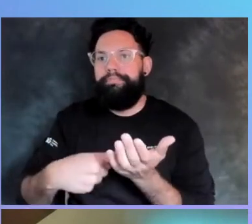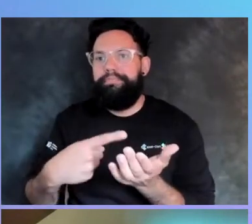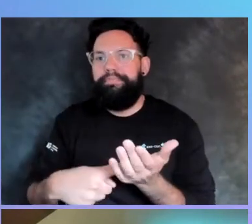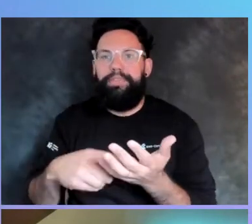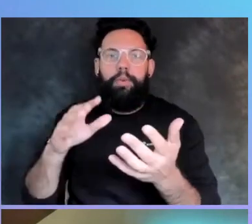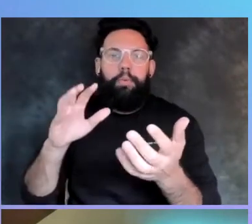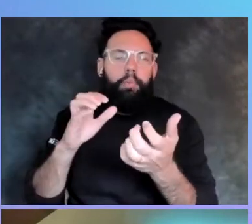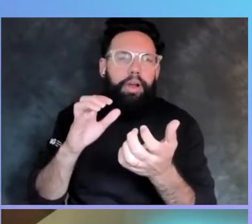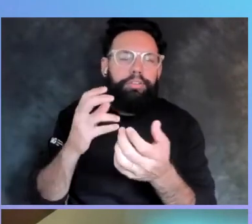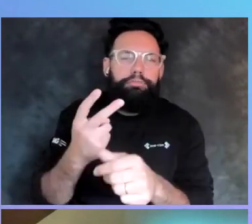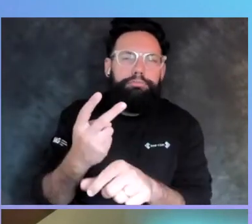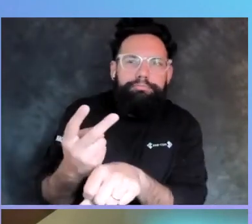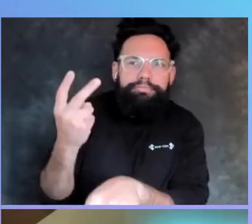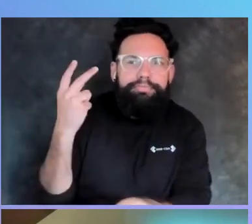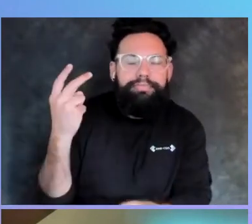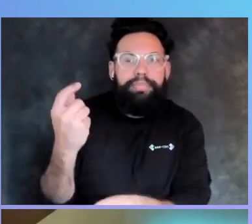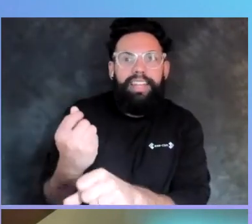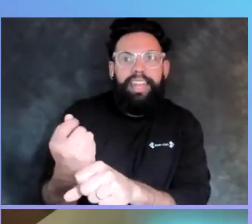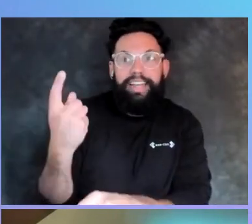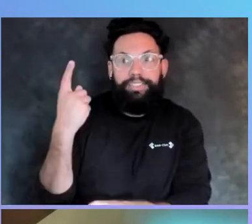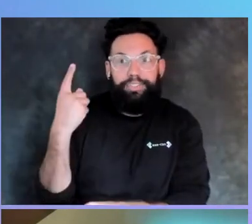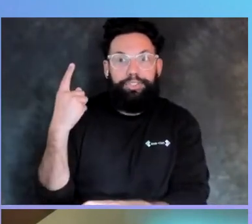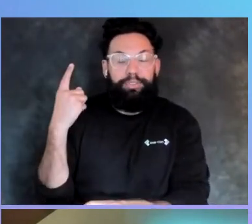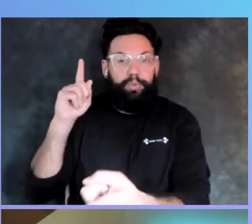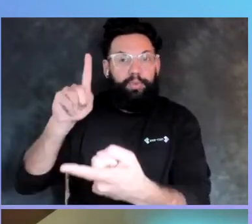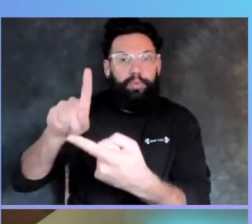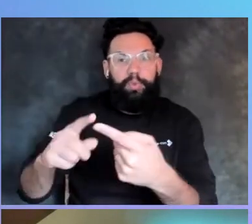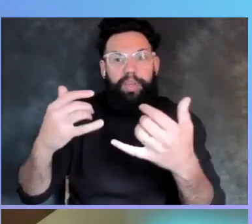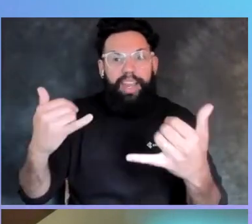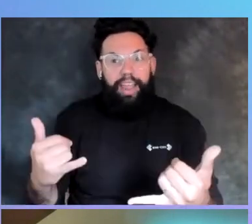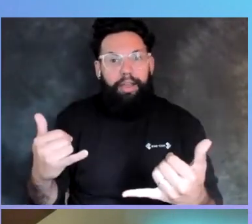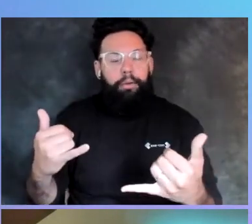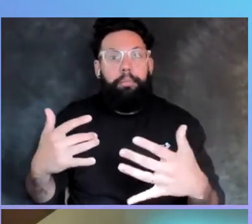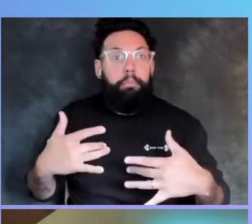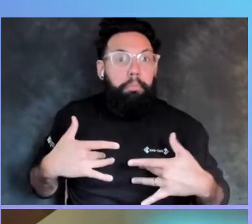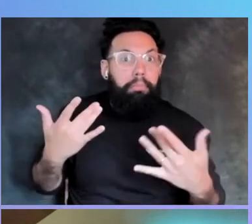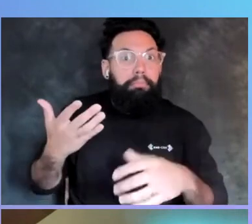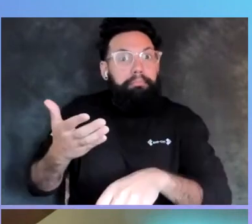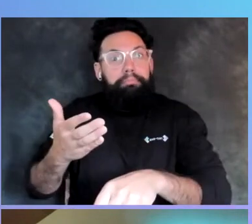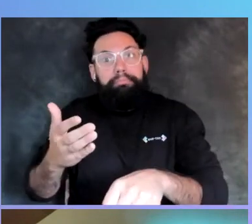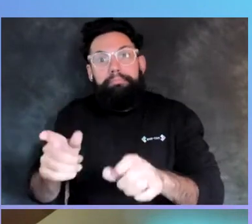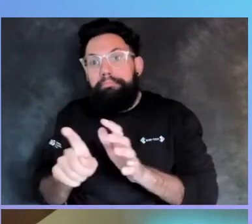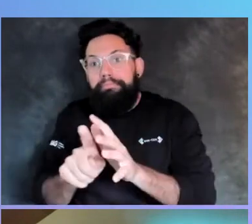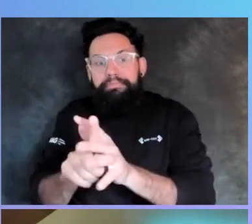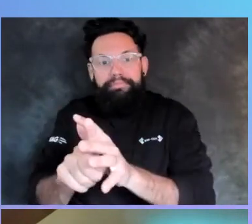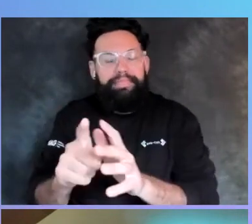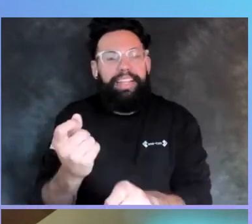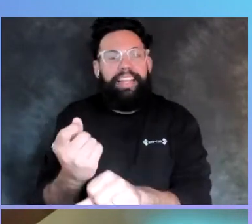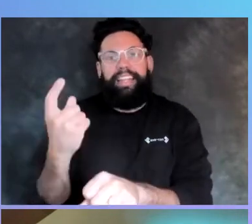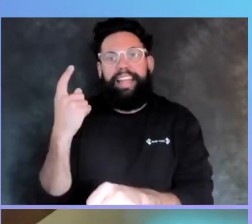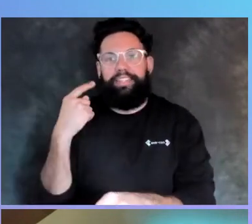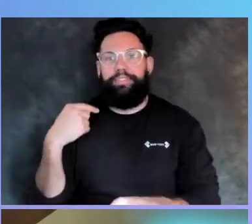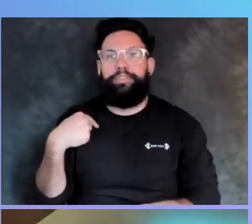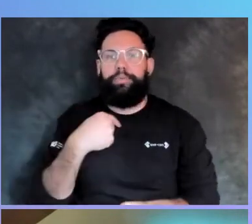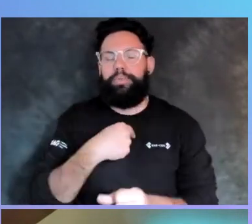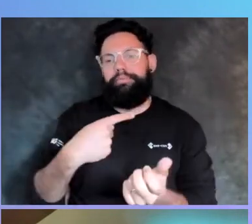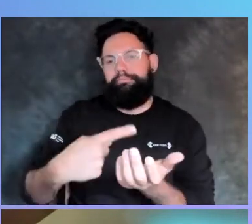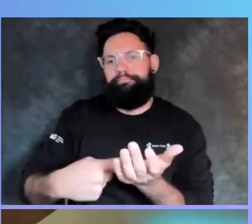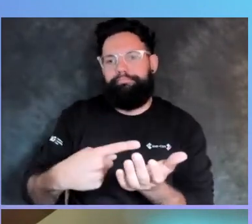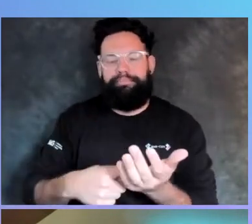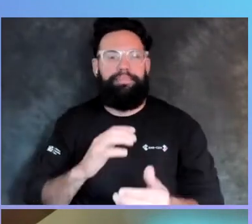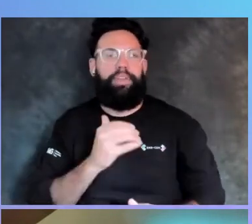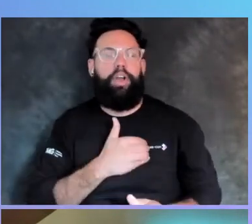where we were last year and where we've come since then. Last year, during this same talk, we talked about our state-of-the-art proprietary computer